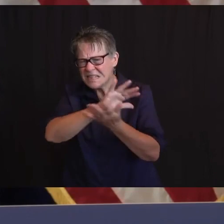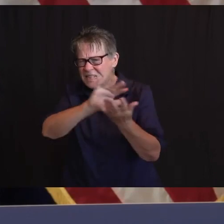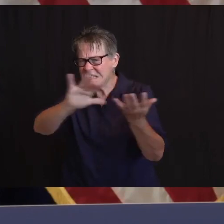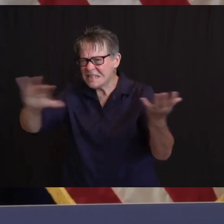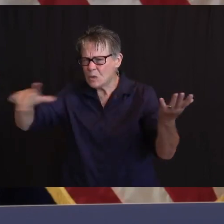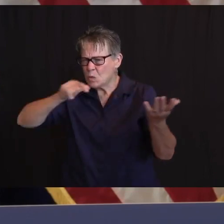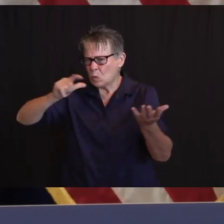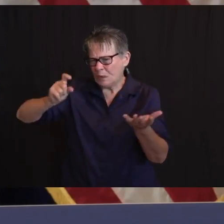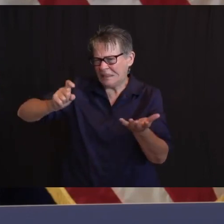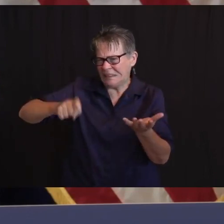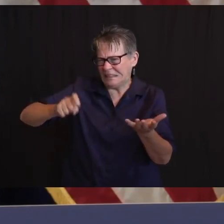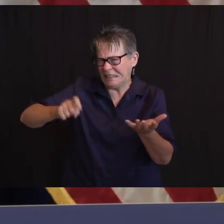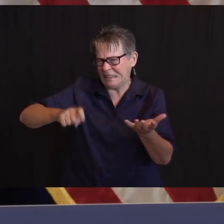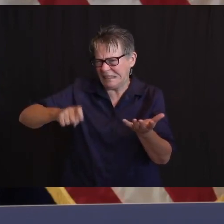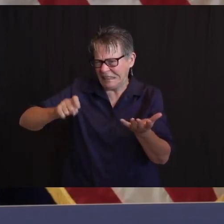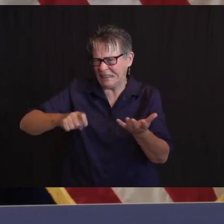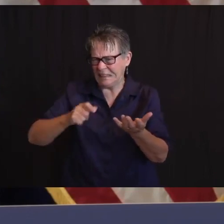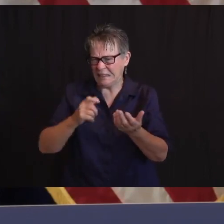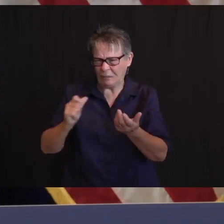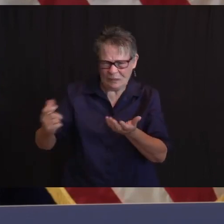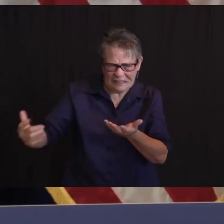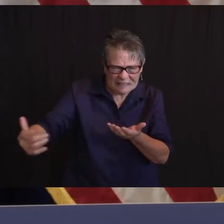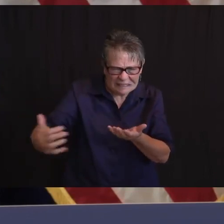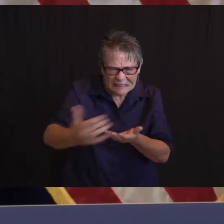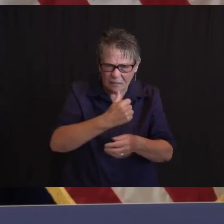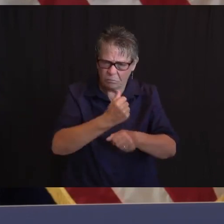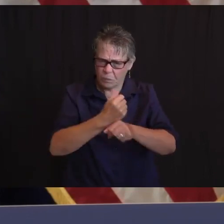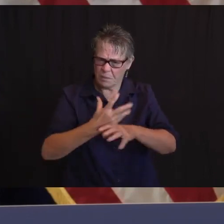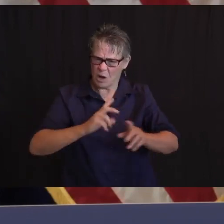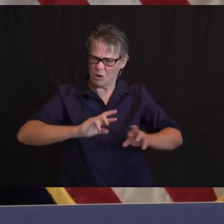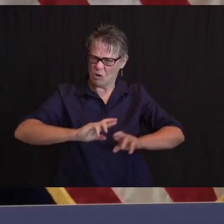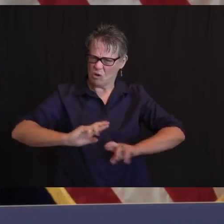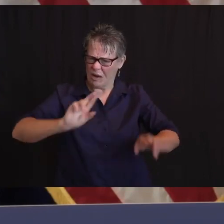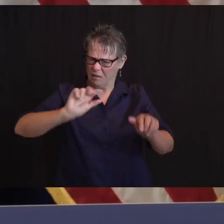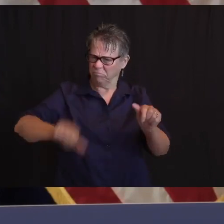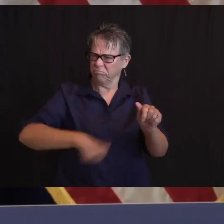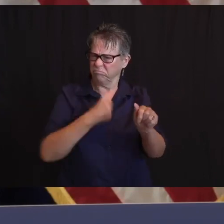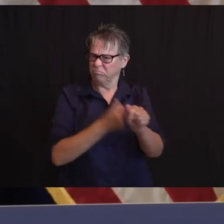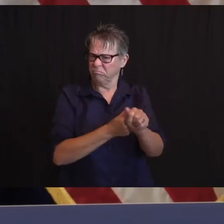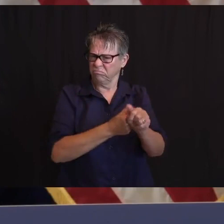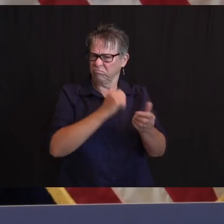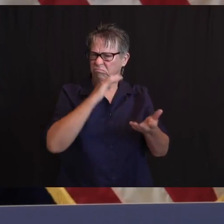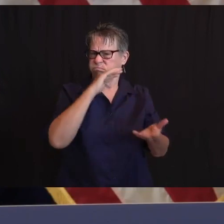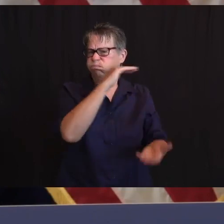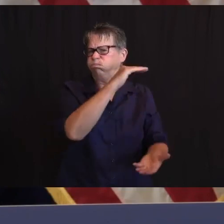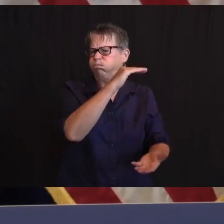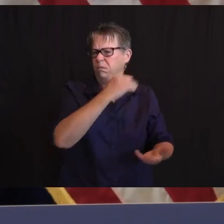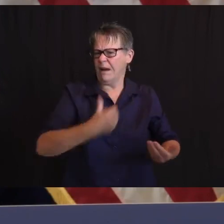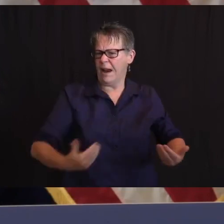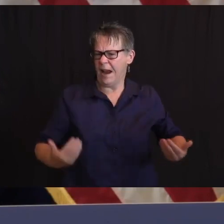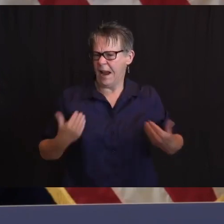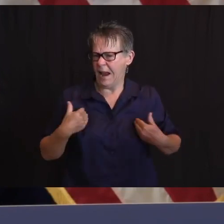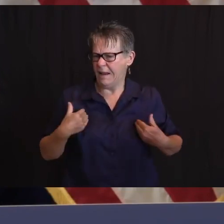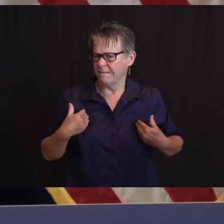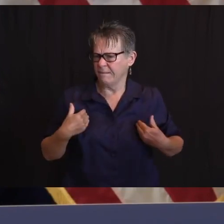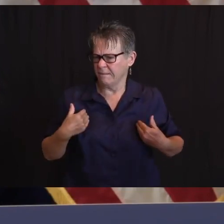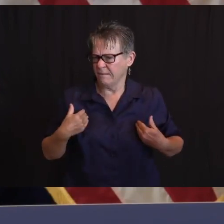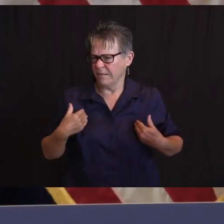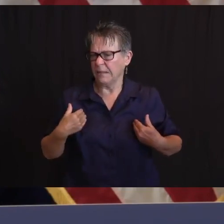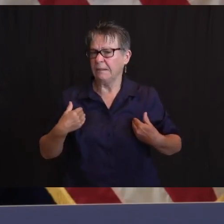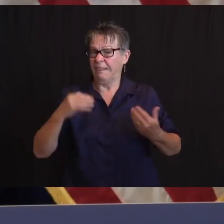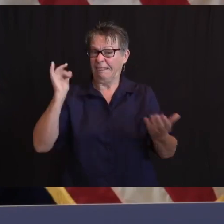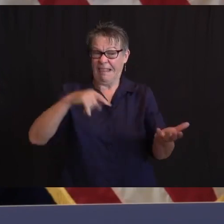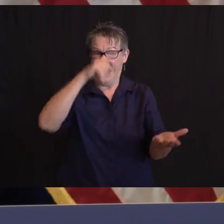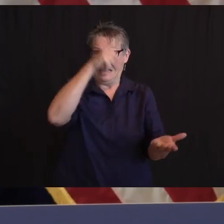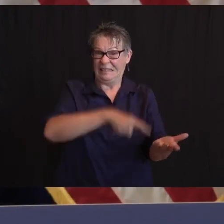and gowns. It is important to note that the stockpile is an emergency tranche. It is not intended for daily